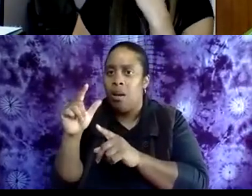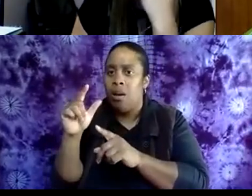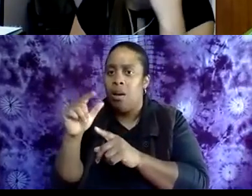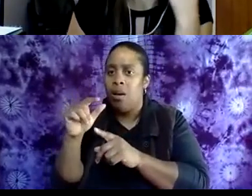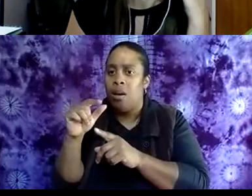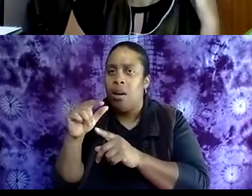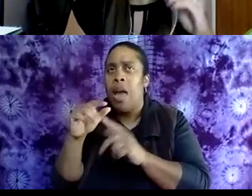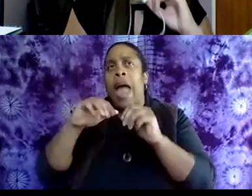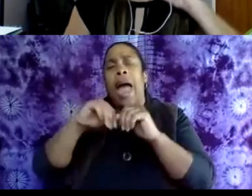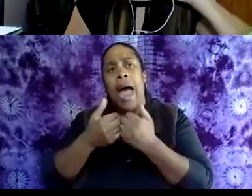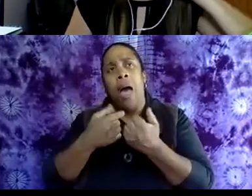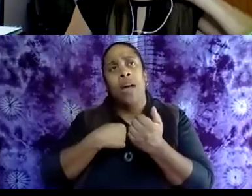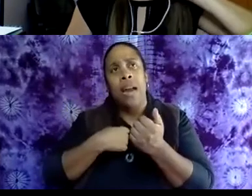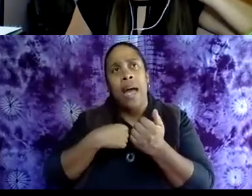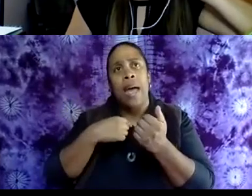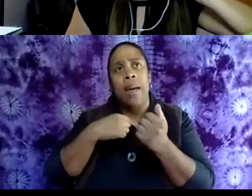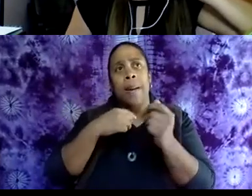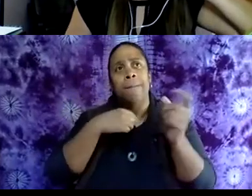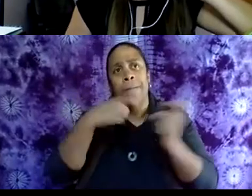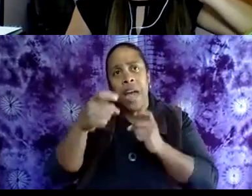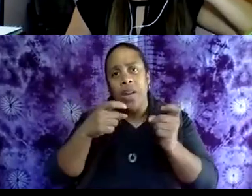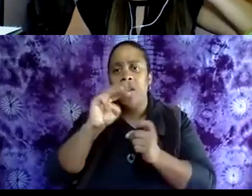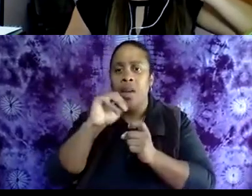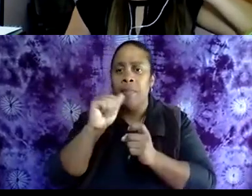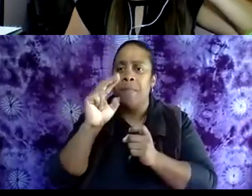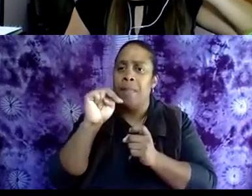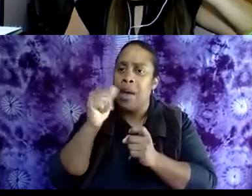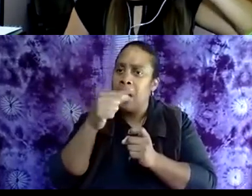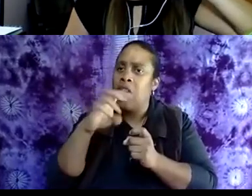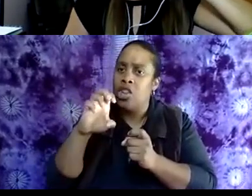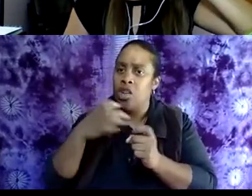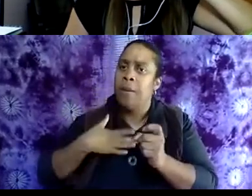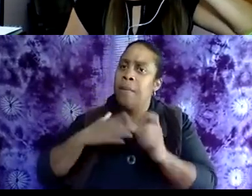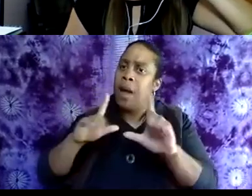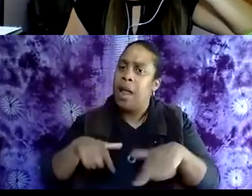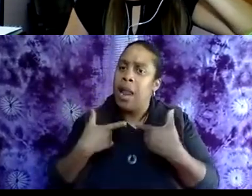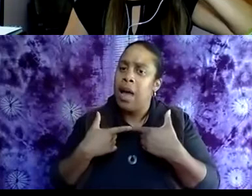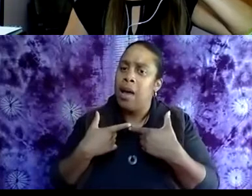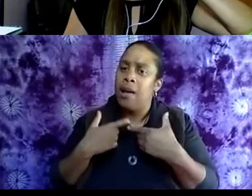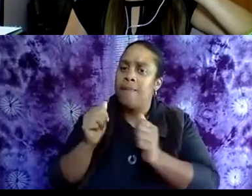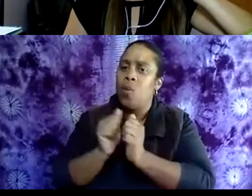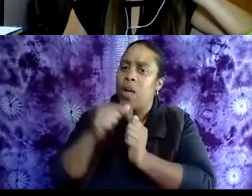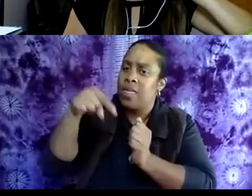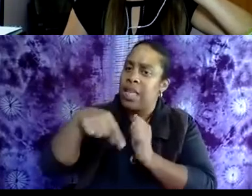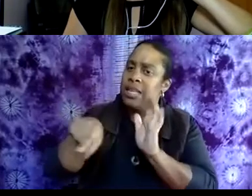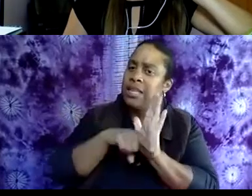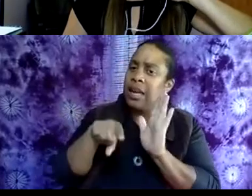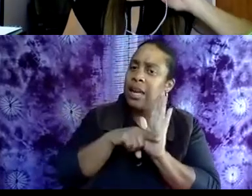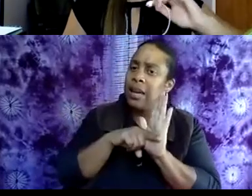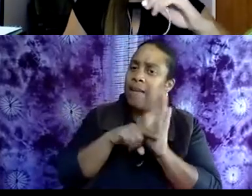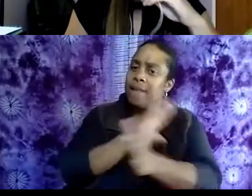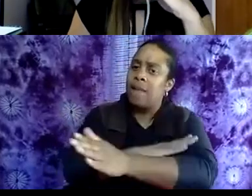How can I manage my life? Is that better? With this negative